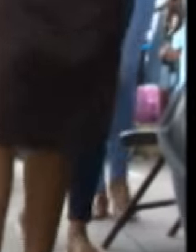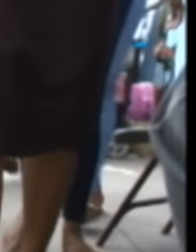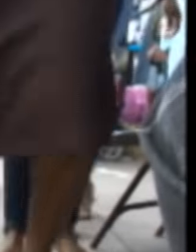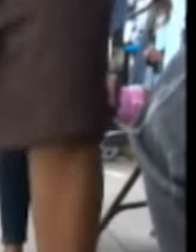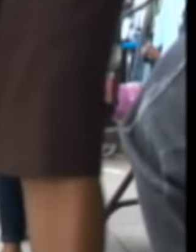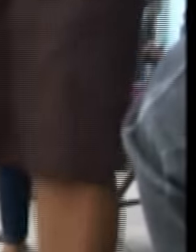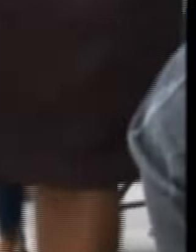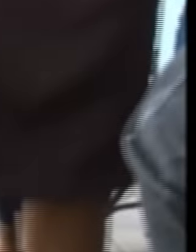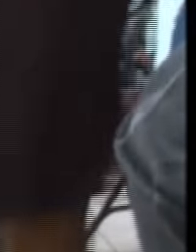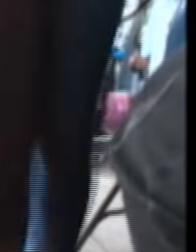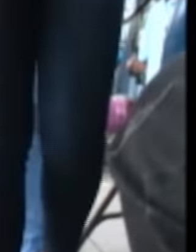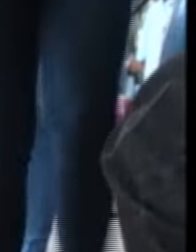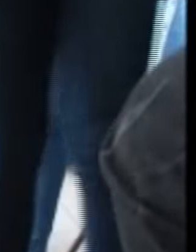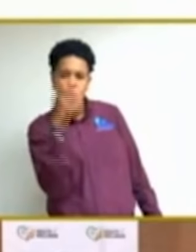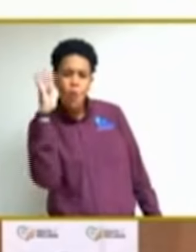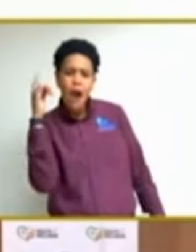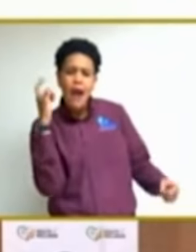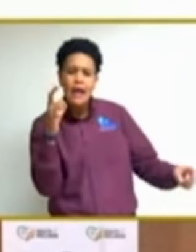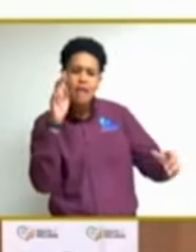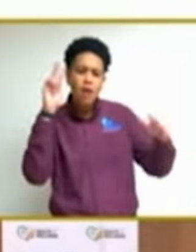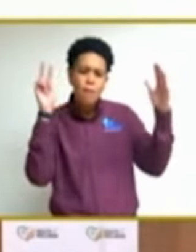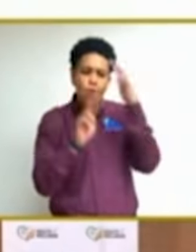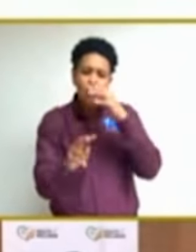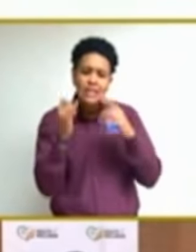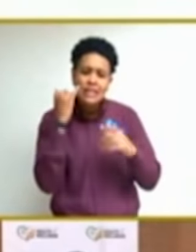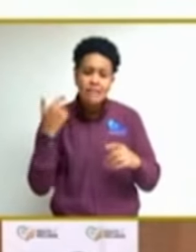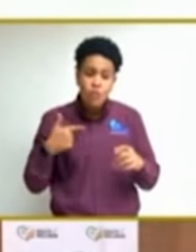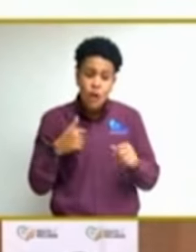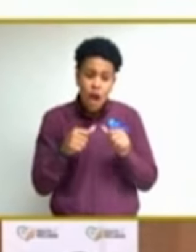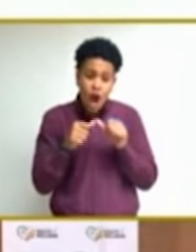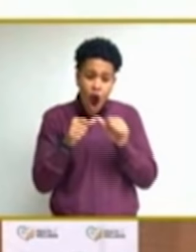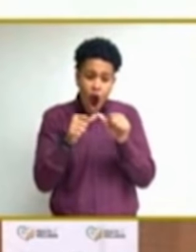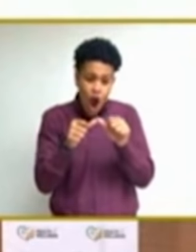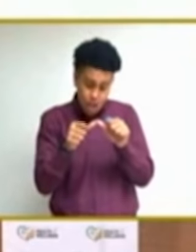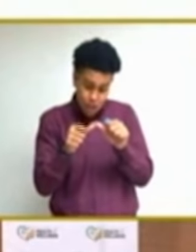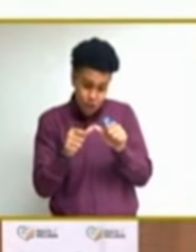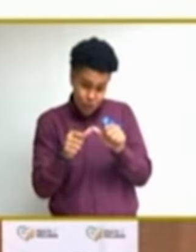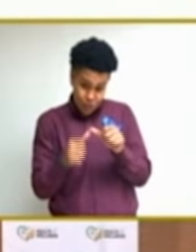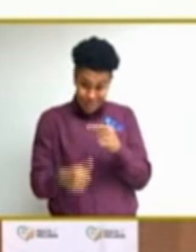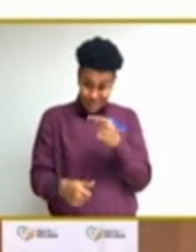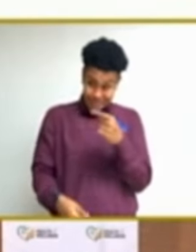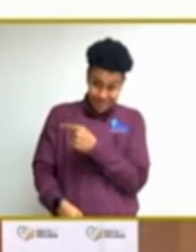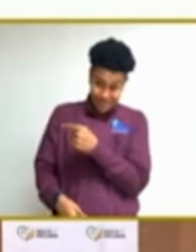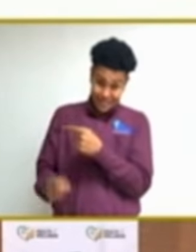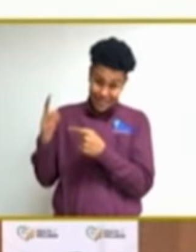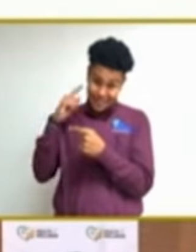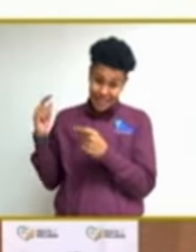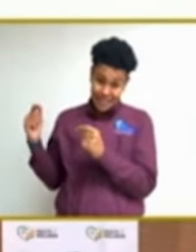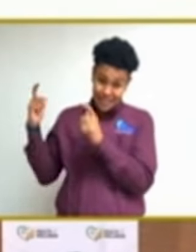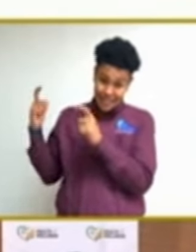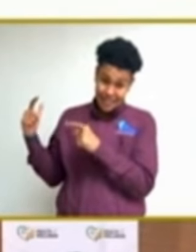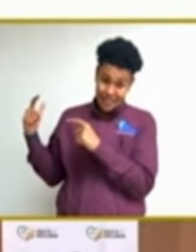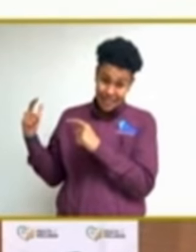Jamaicans tested have COVID-19. If we continue at the rate of having a reproductive rate of